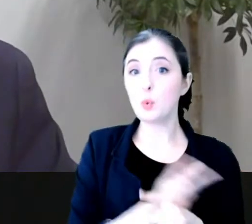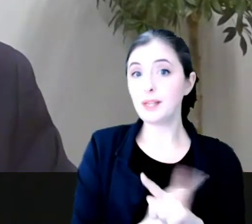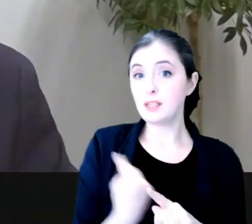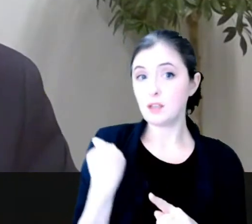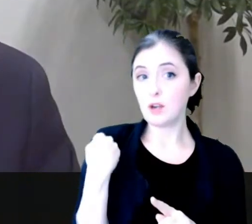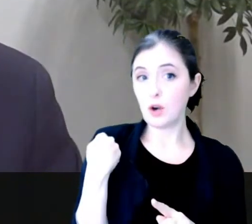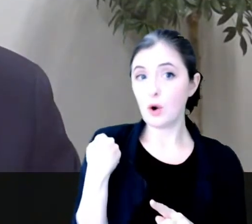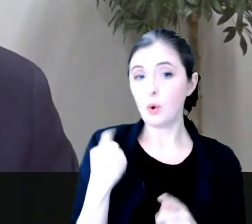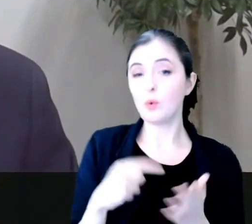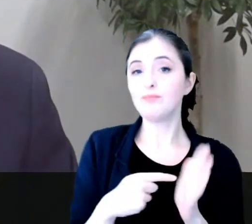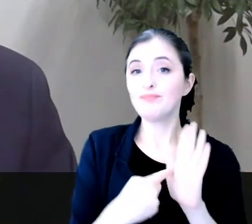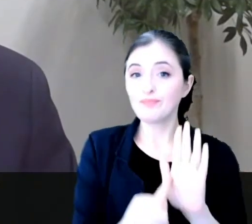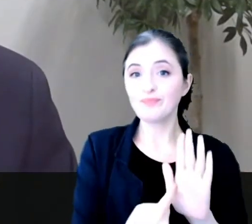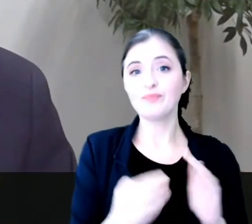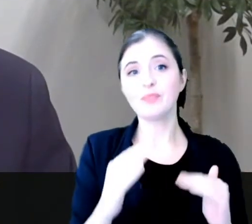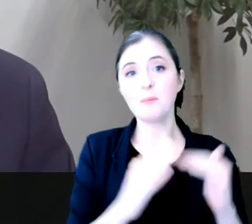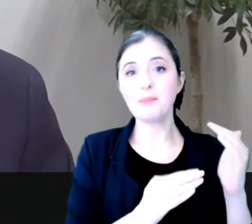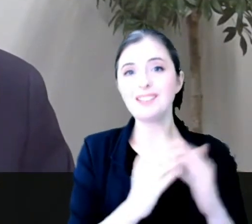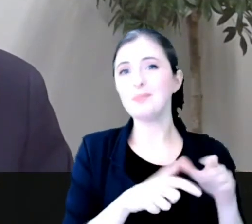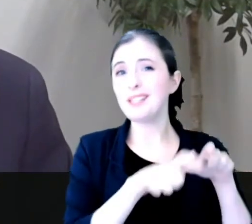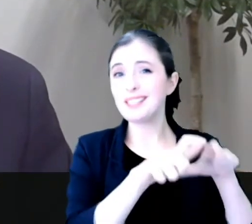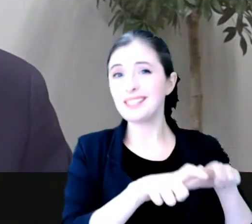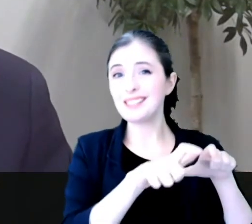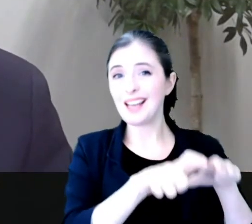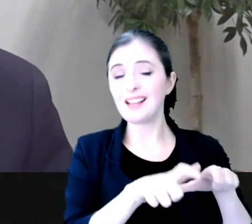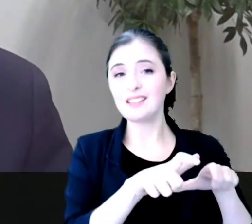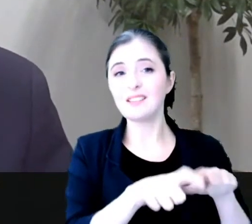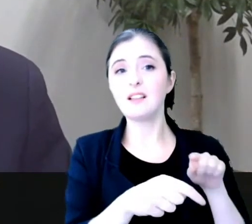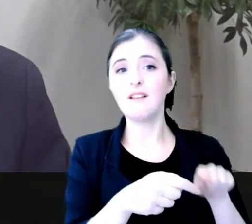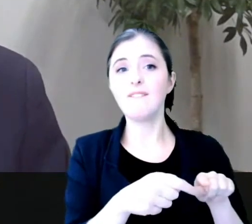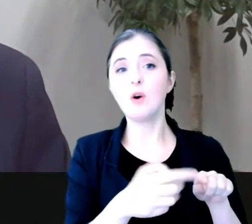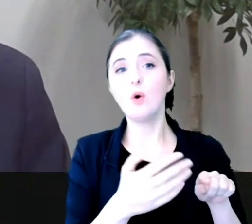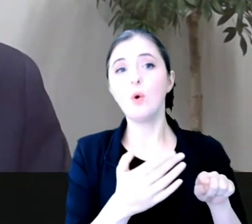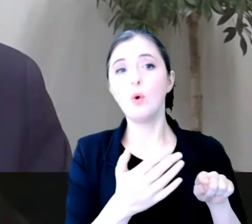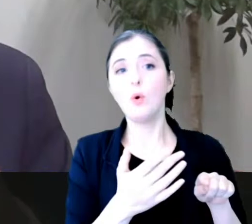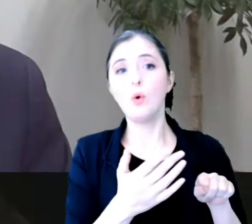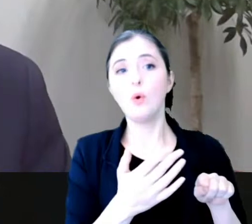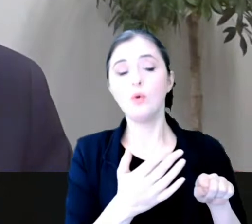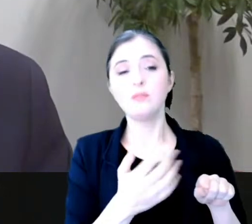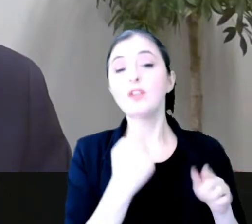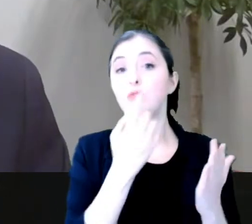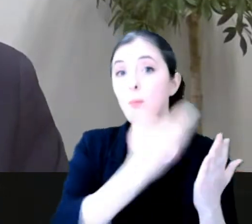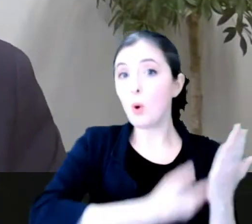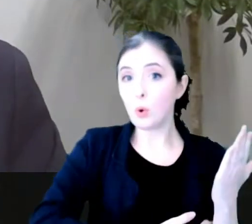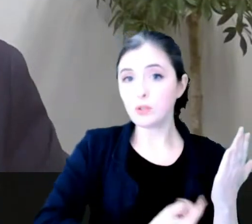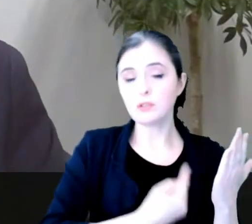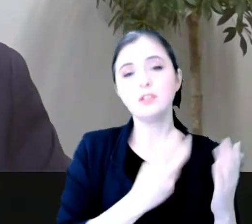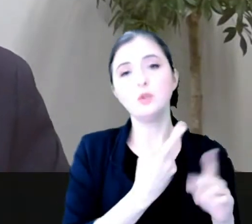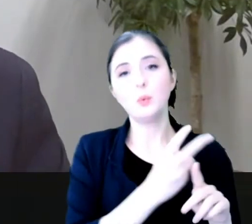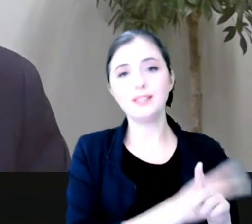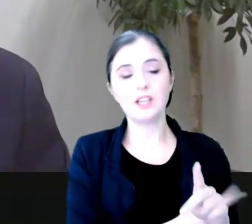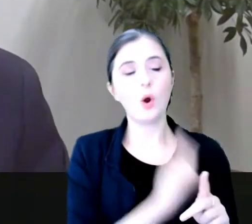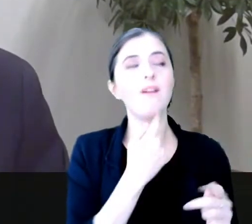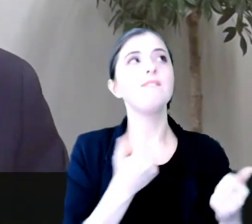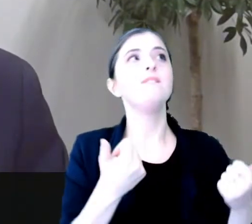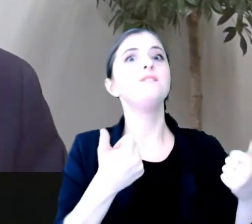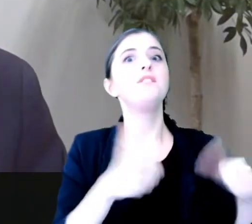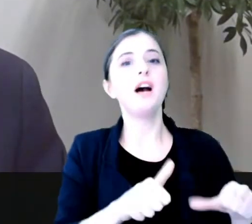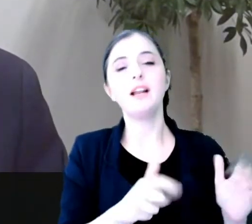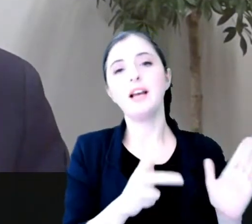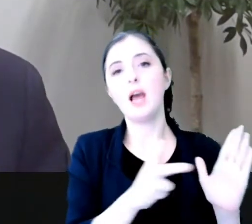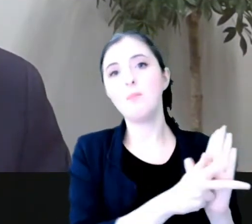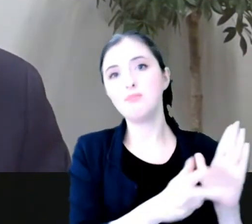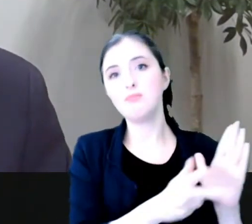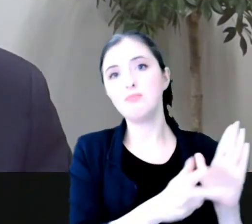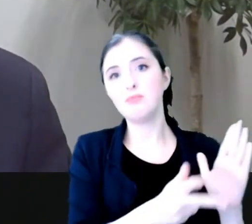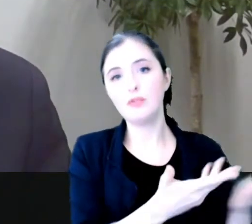sitting for a year, gathering dust in the minister's desk. We've now finally approved that. That does give us more powers in relation to